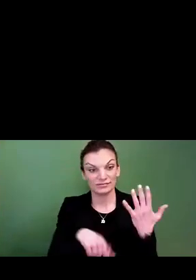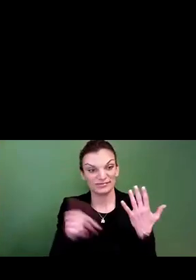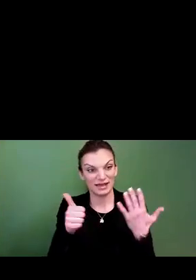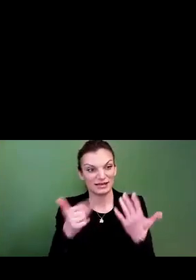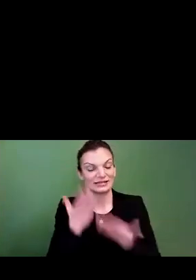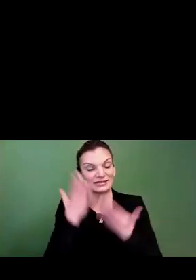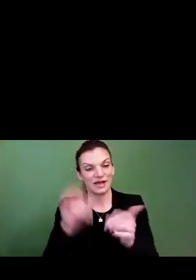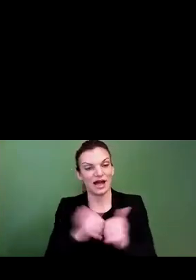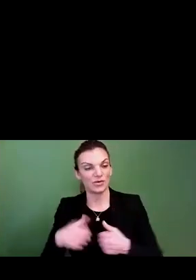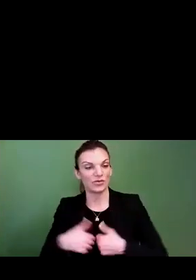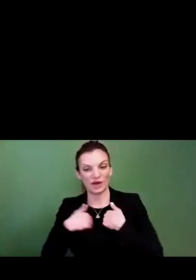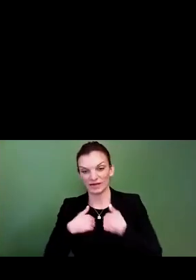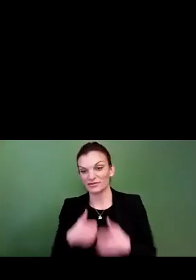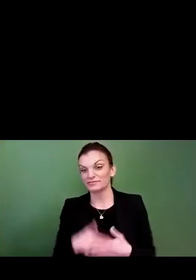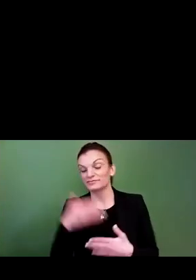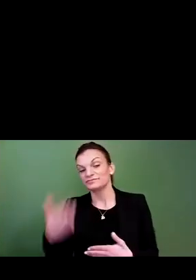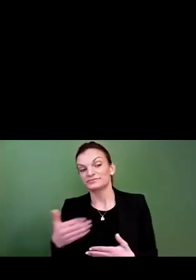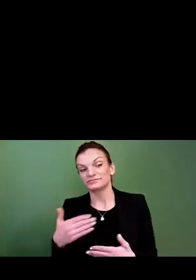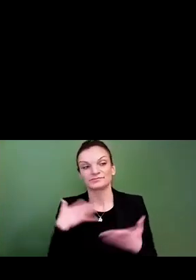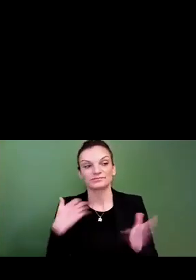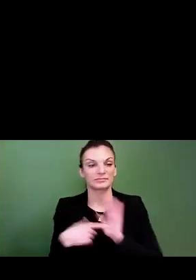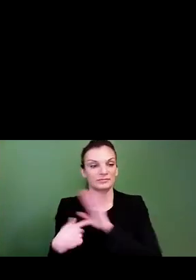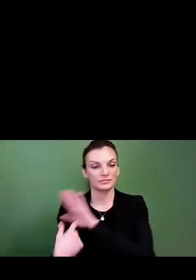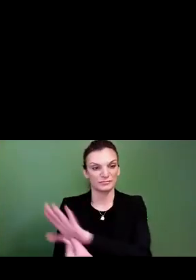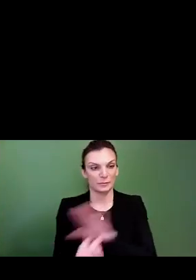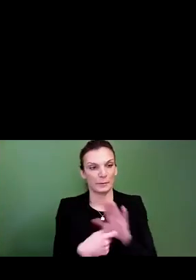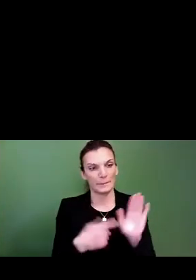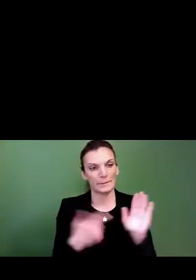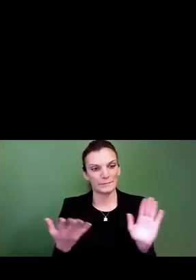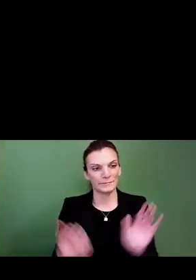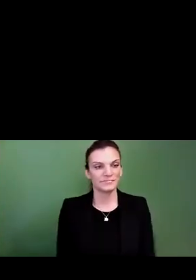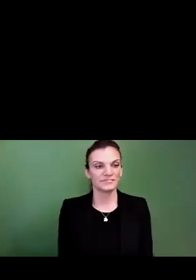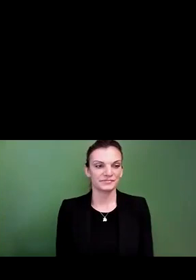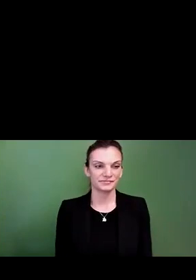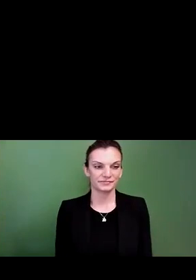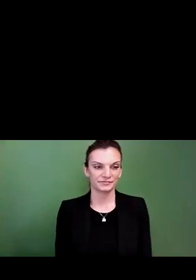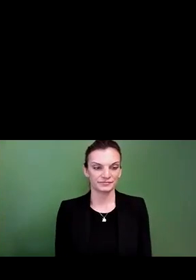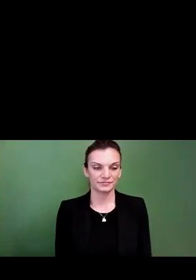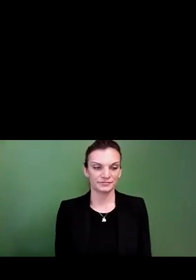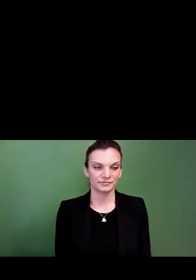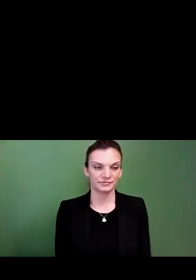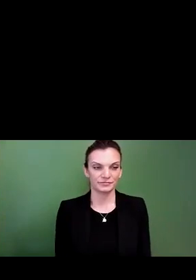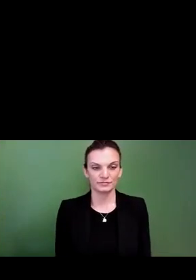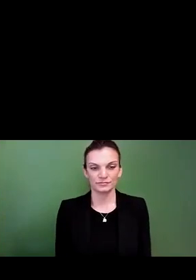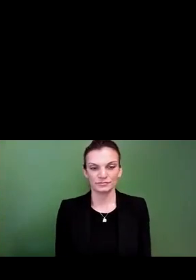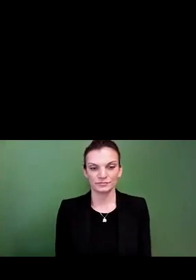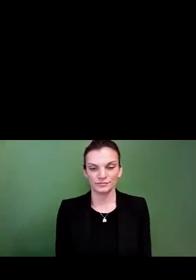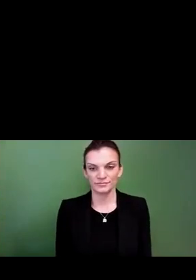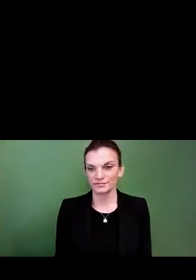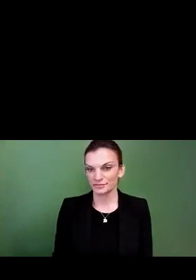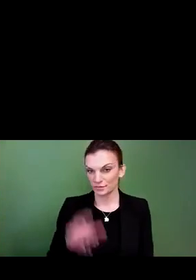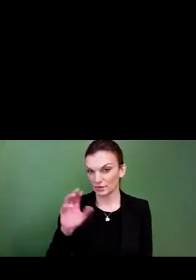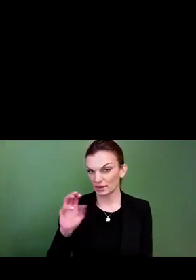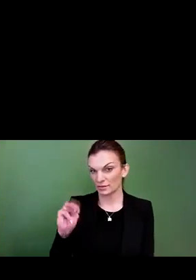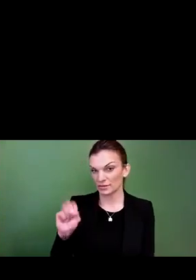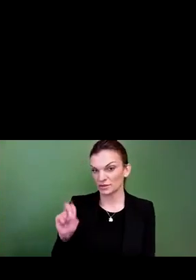thrive. And next, I just wanted to share a quick story of how MSU